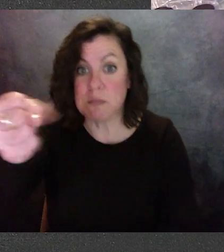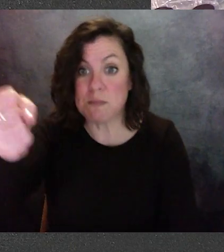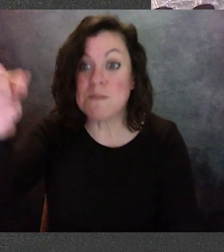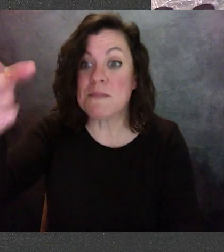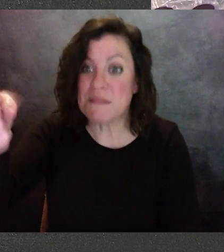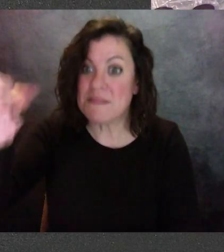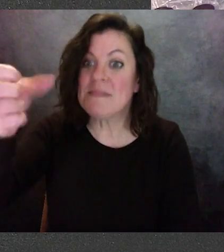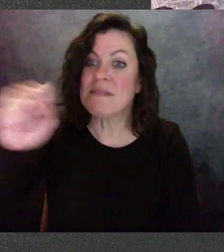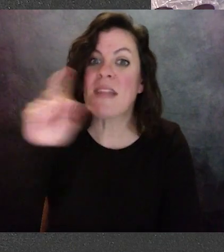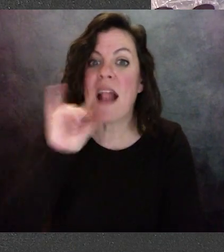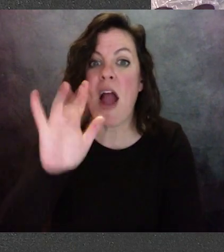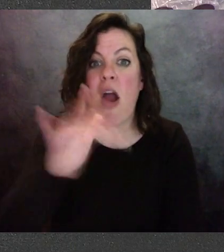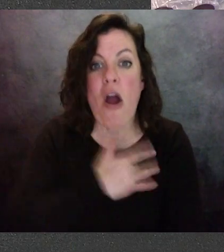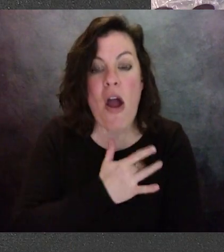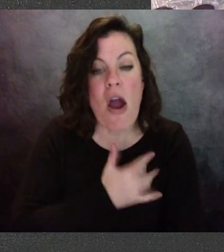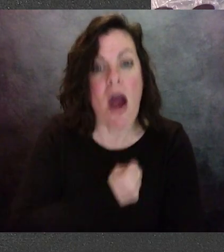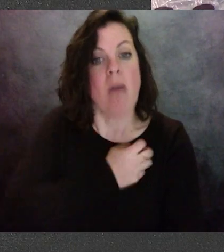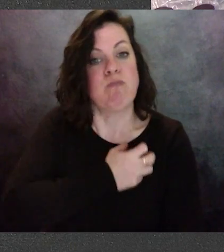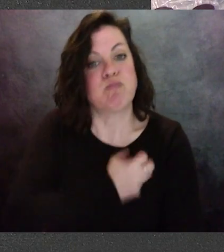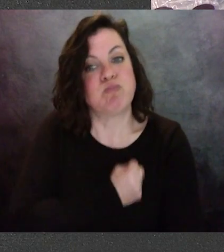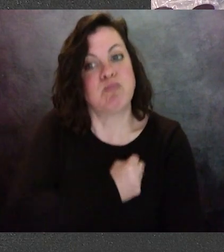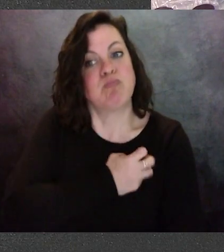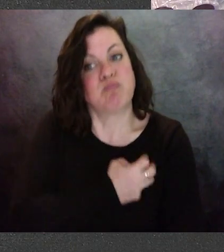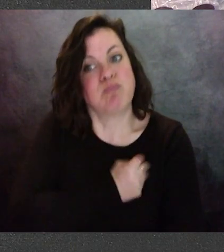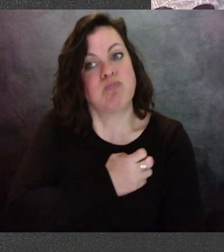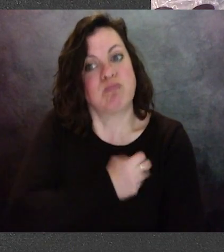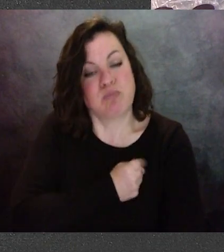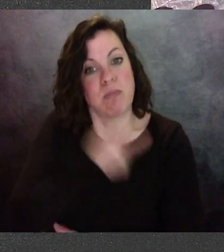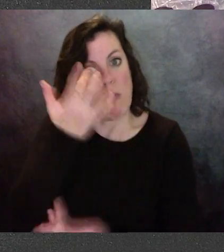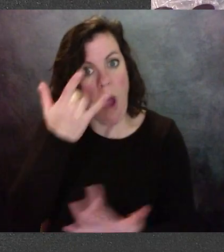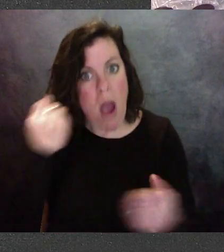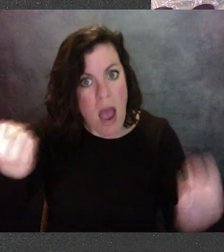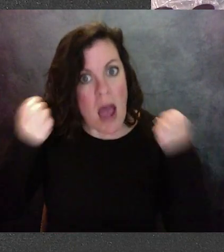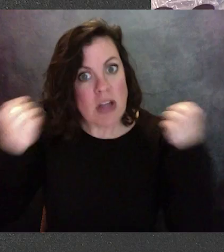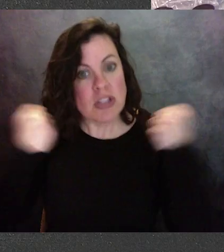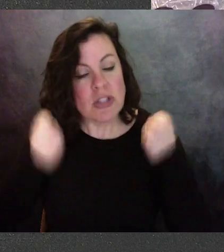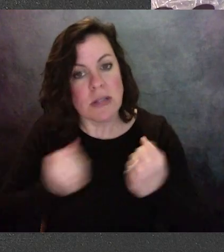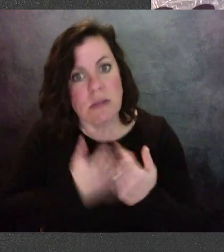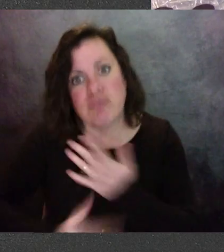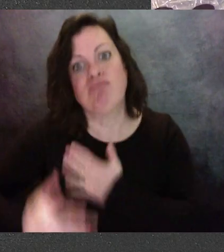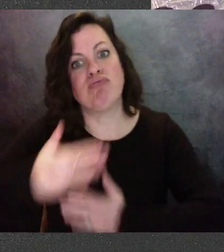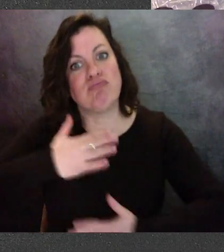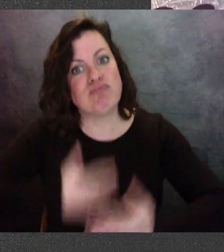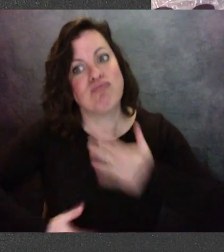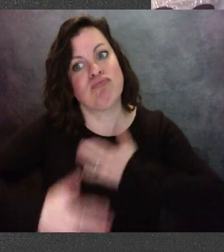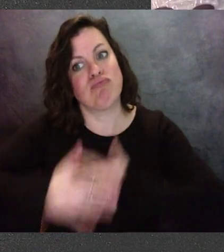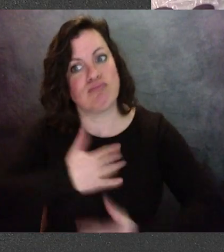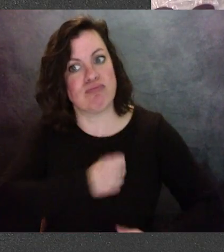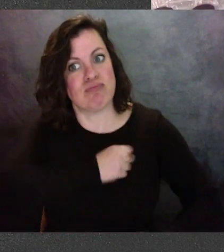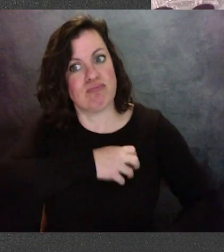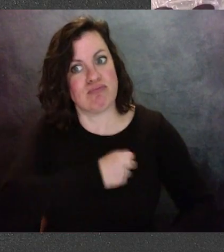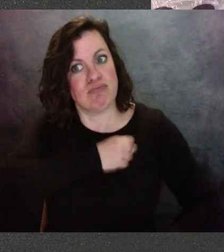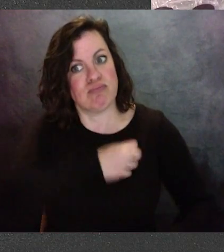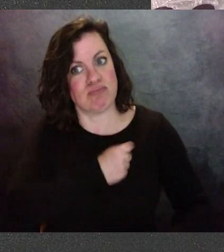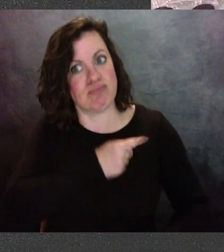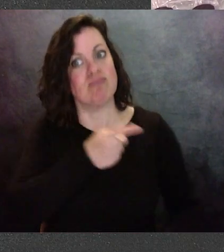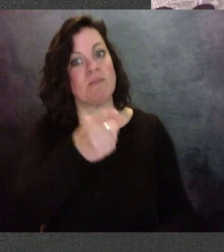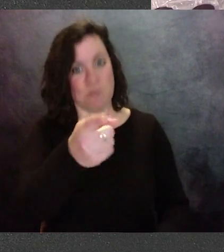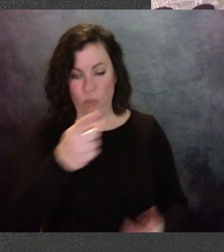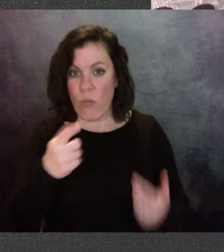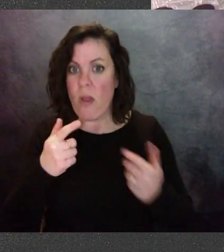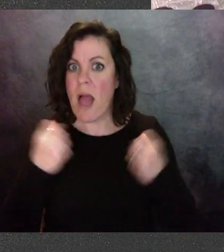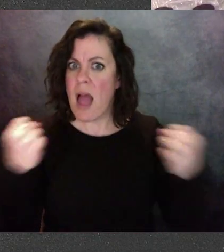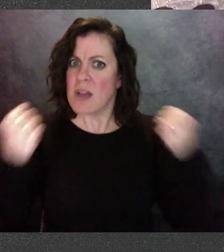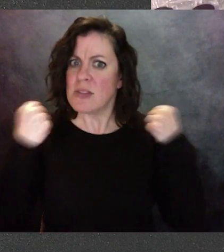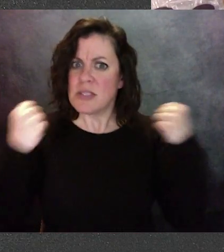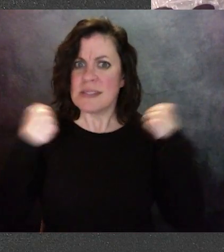blood through your body. Whoa! Yeah, and when you were exercising, that was helping you shape up. Yeah! Woo! Hey, I'm